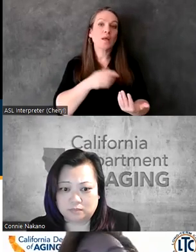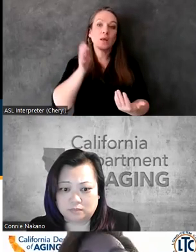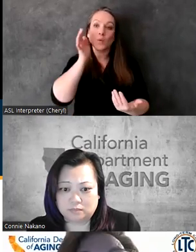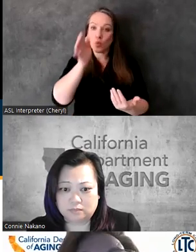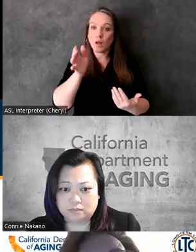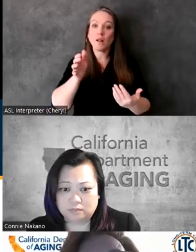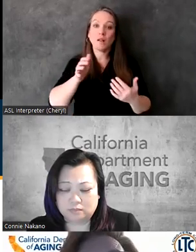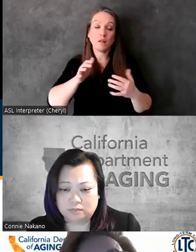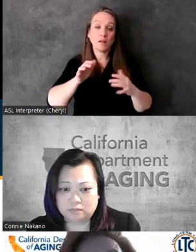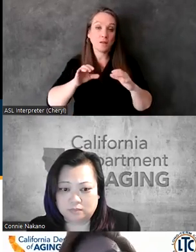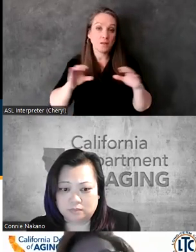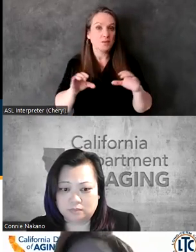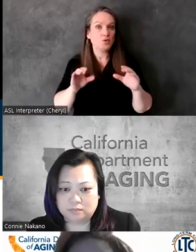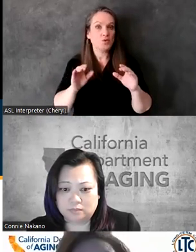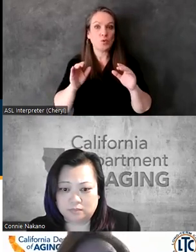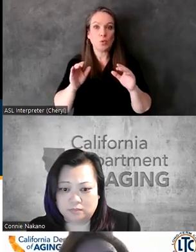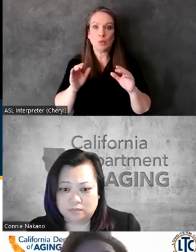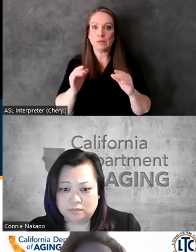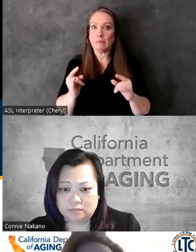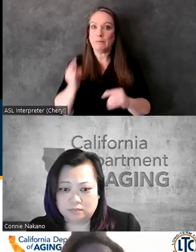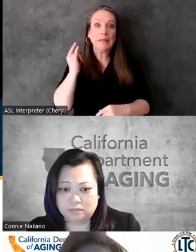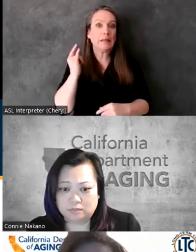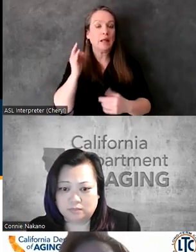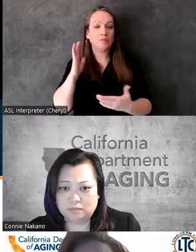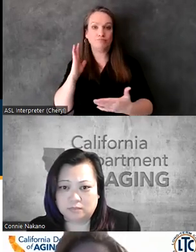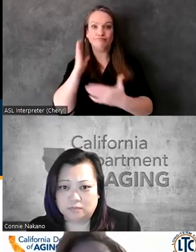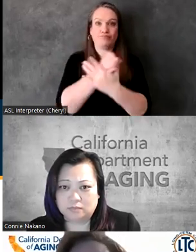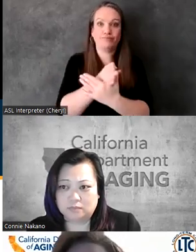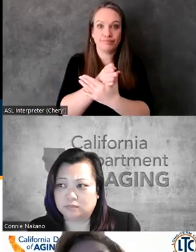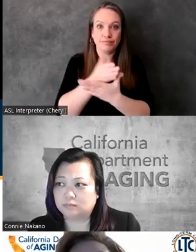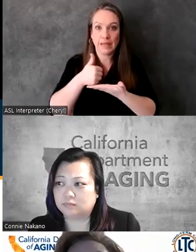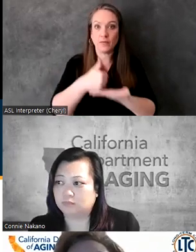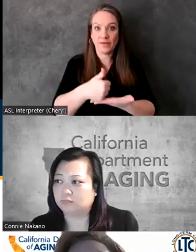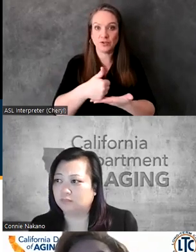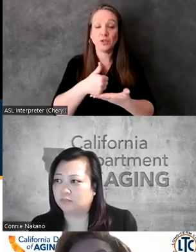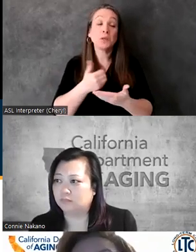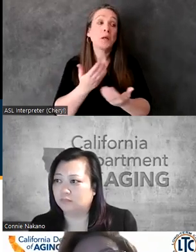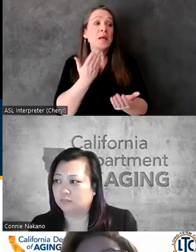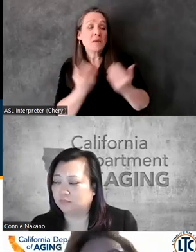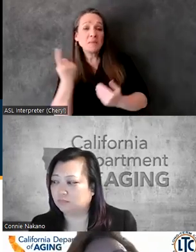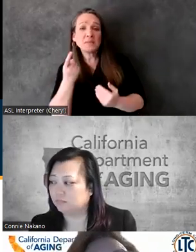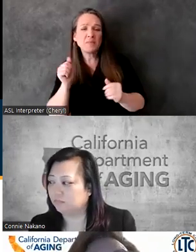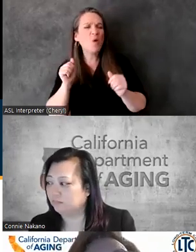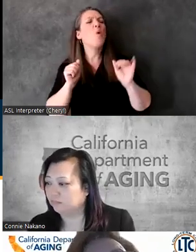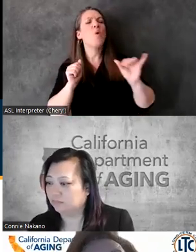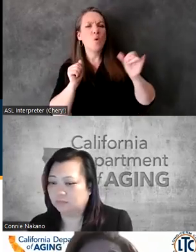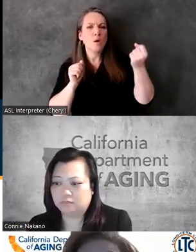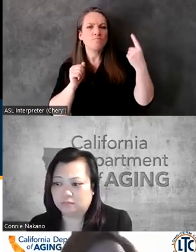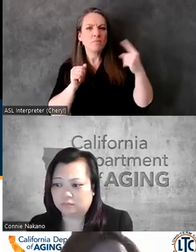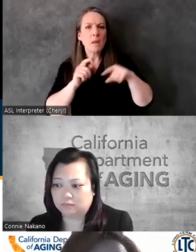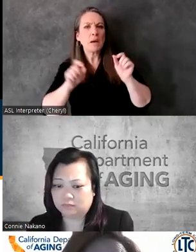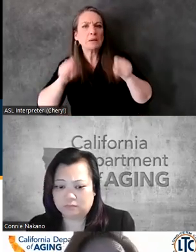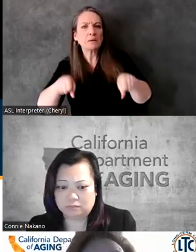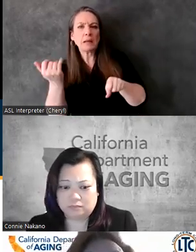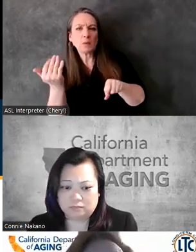immediate intervention. Maybe there's something that could wait a little longer, but we take all